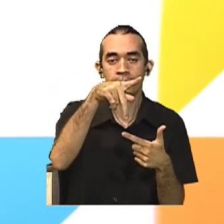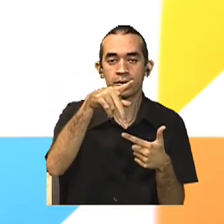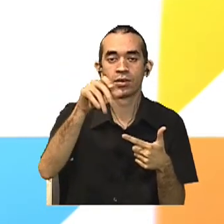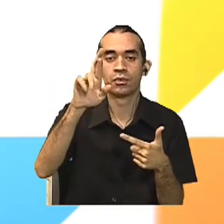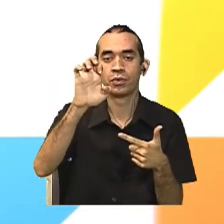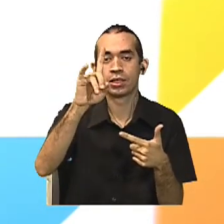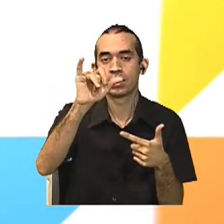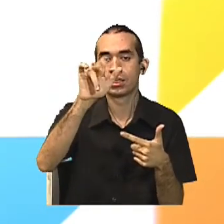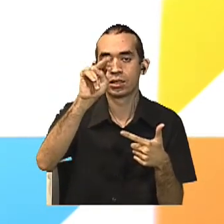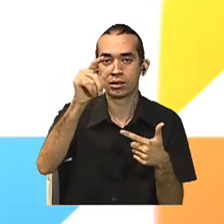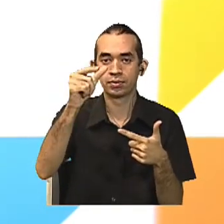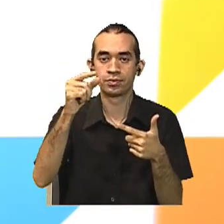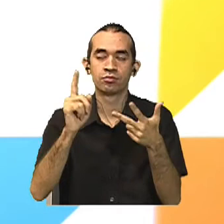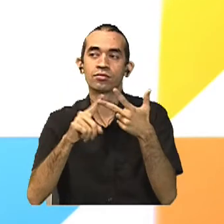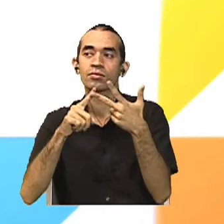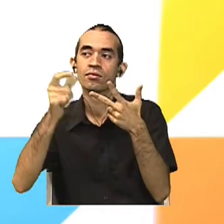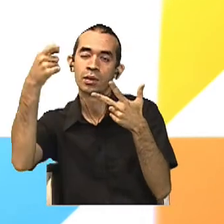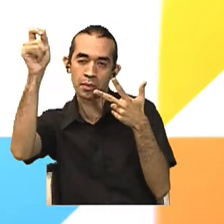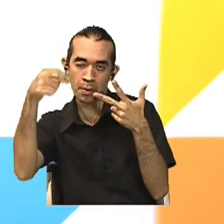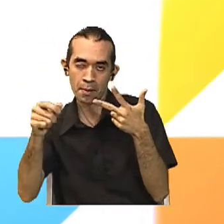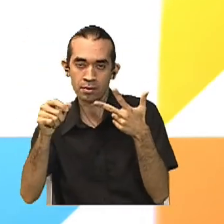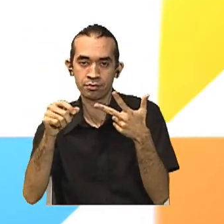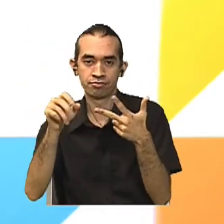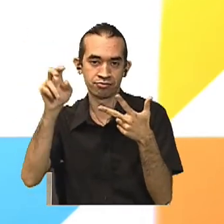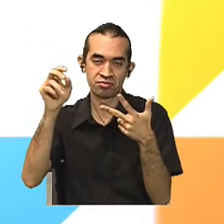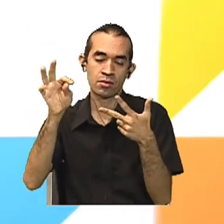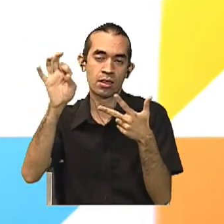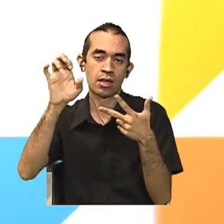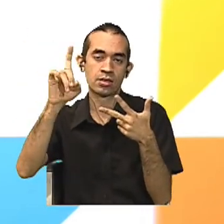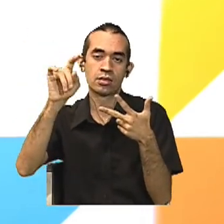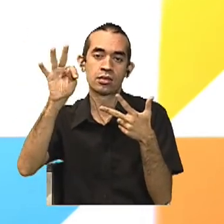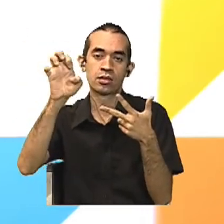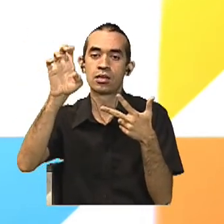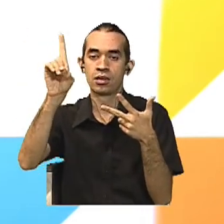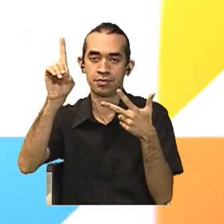you have tested. Okay, tested.